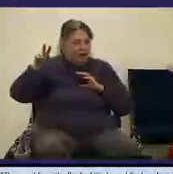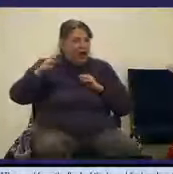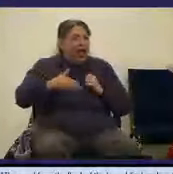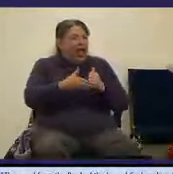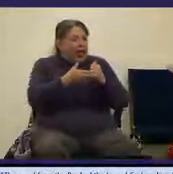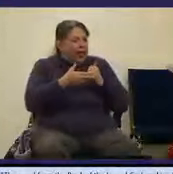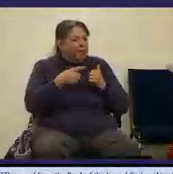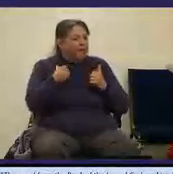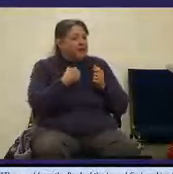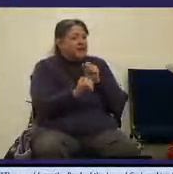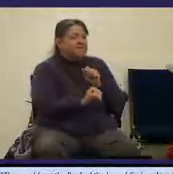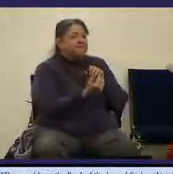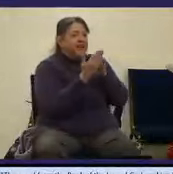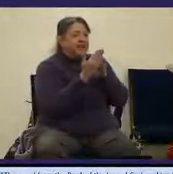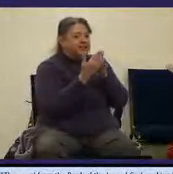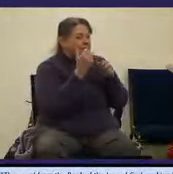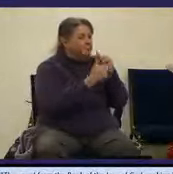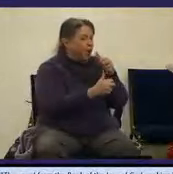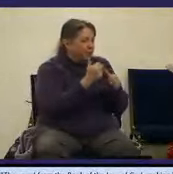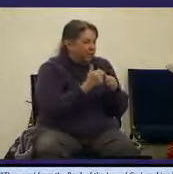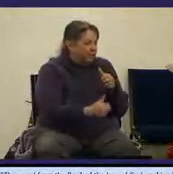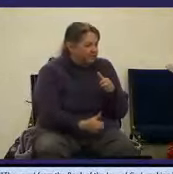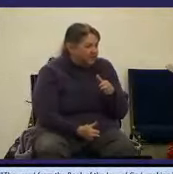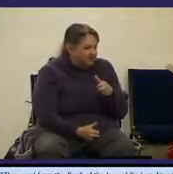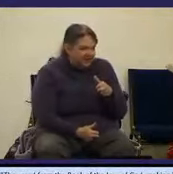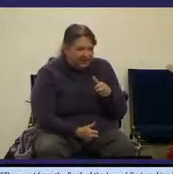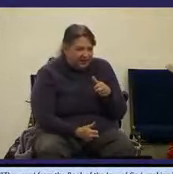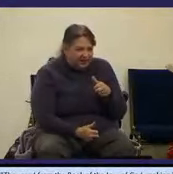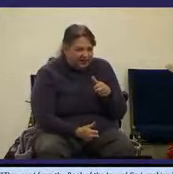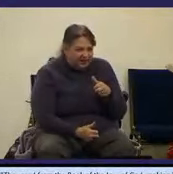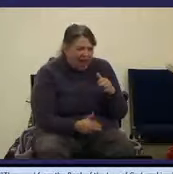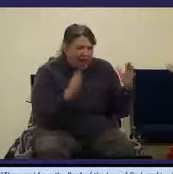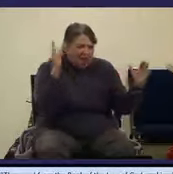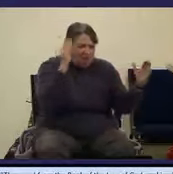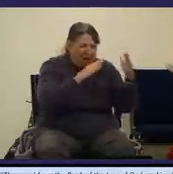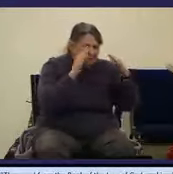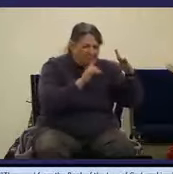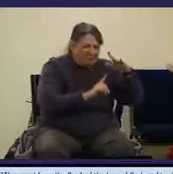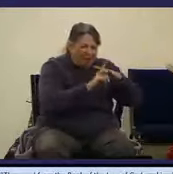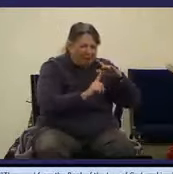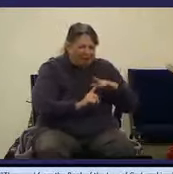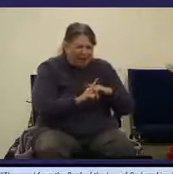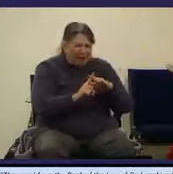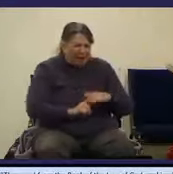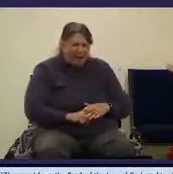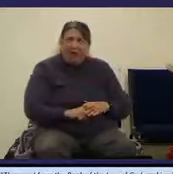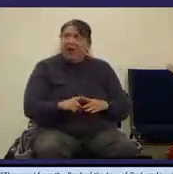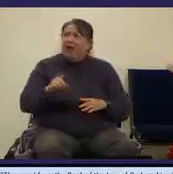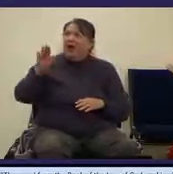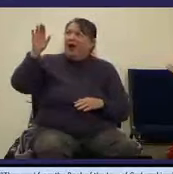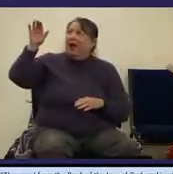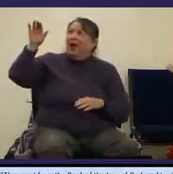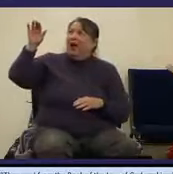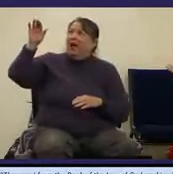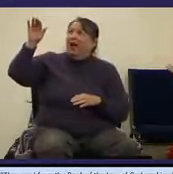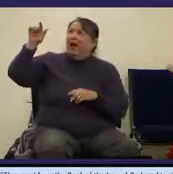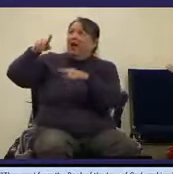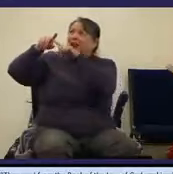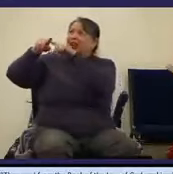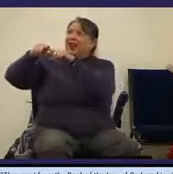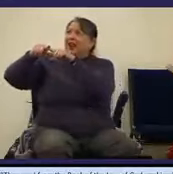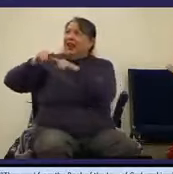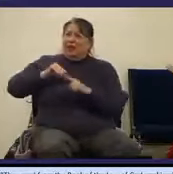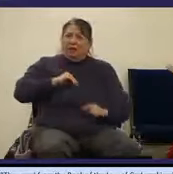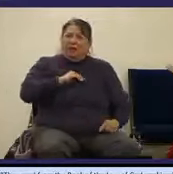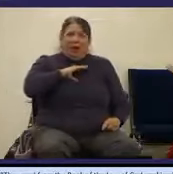of life, to deal with the difficulties of life and the things that go on in life, sometimes to deal with our own shortcomings,